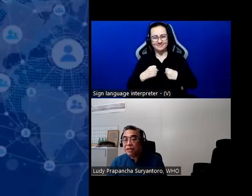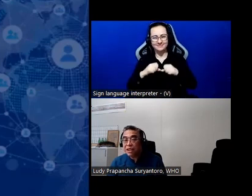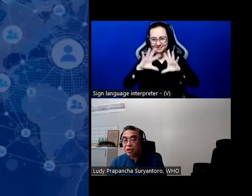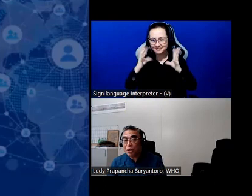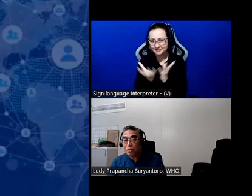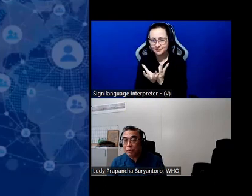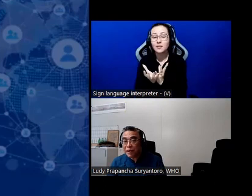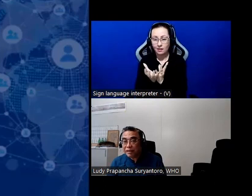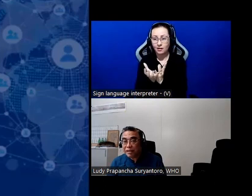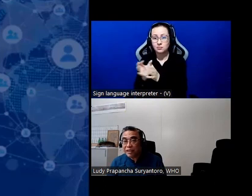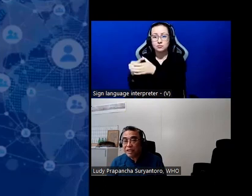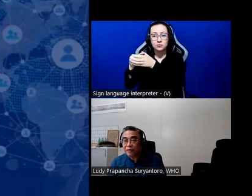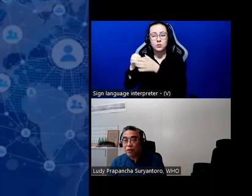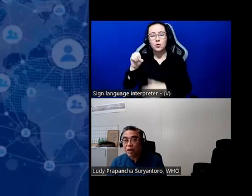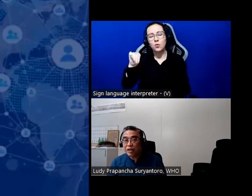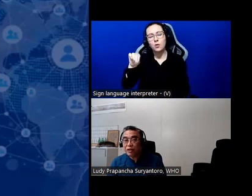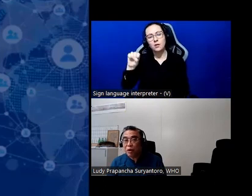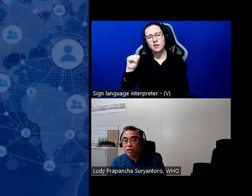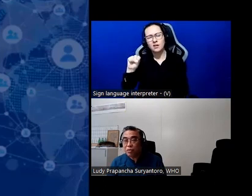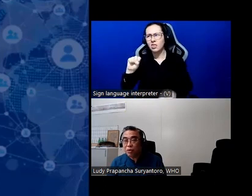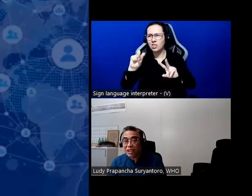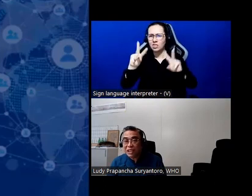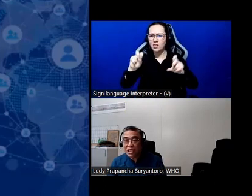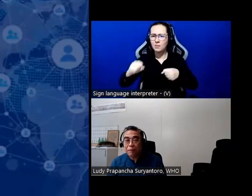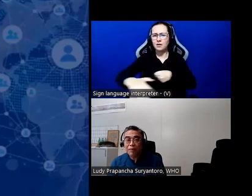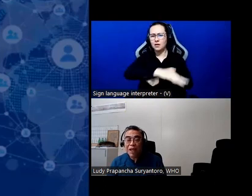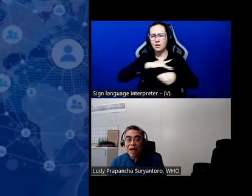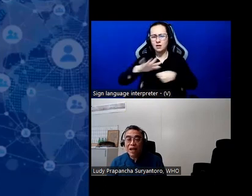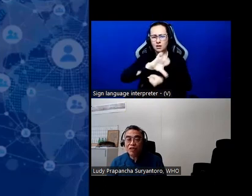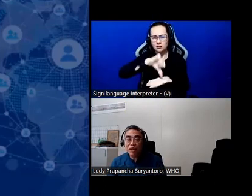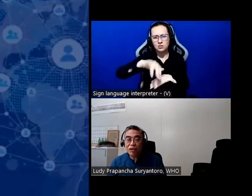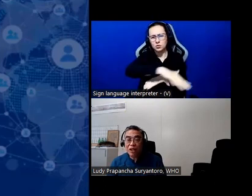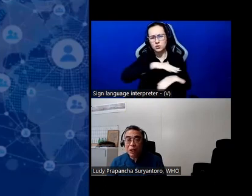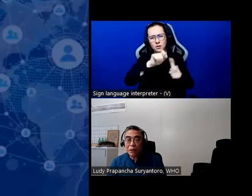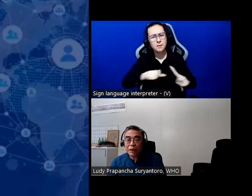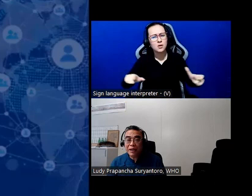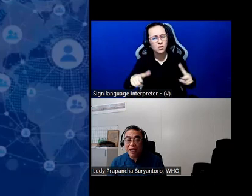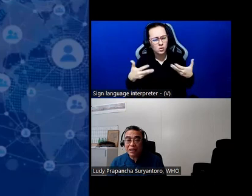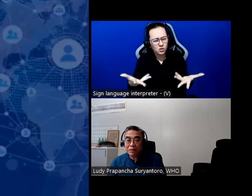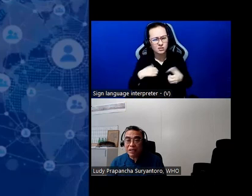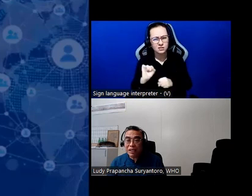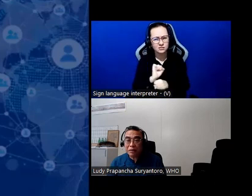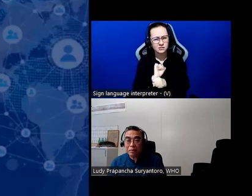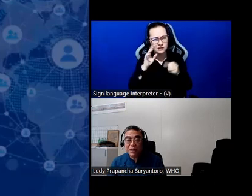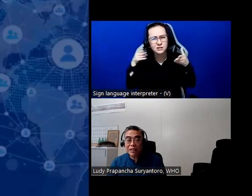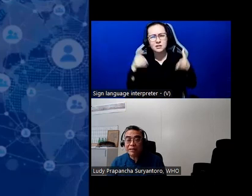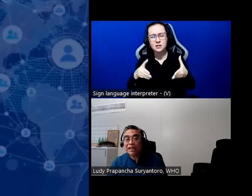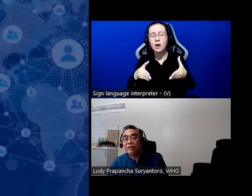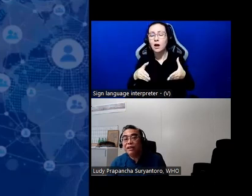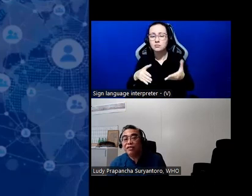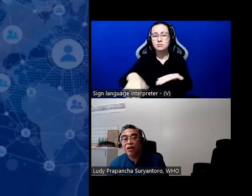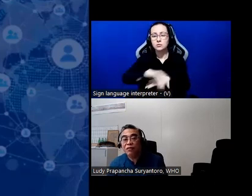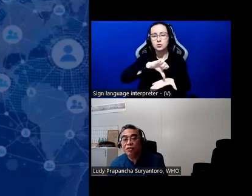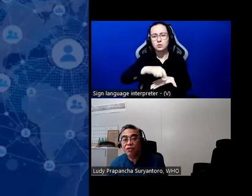a presentation on a prepared city for a responsible city, strengthening urban health emergency preparedness